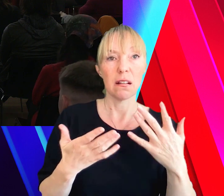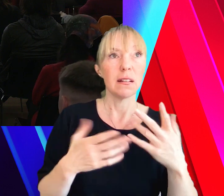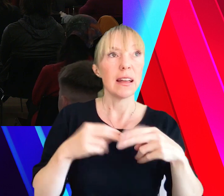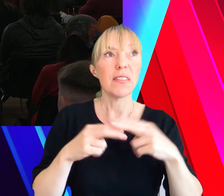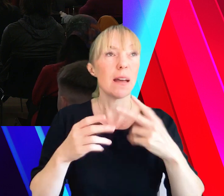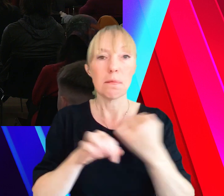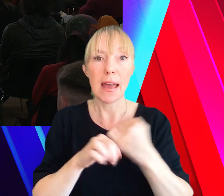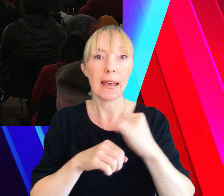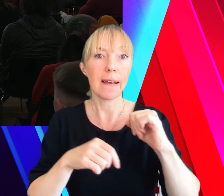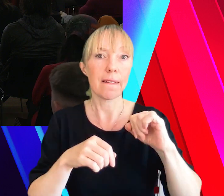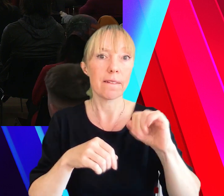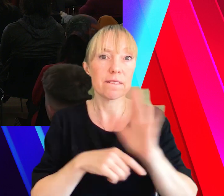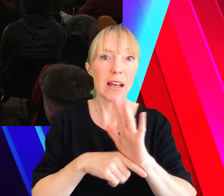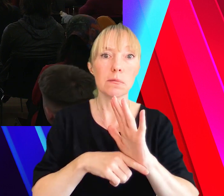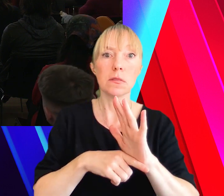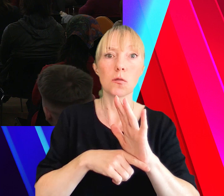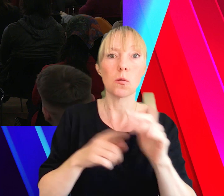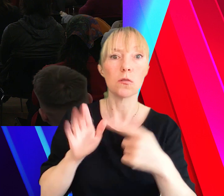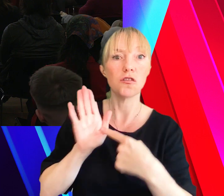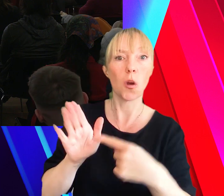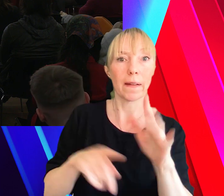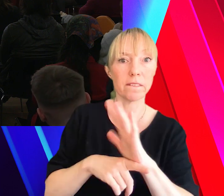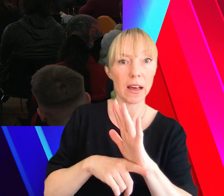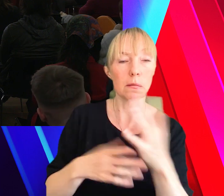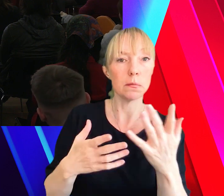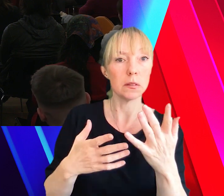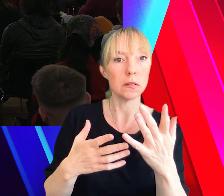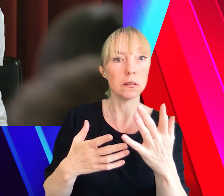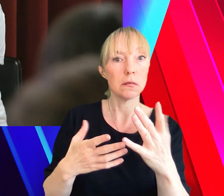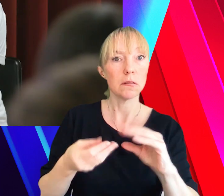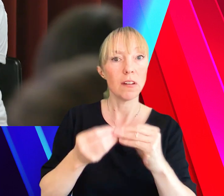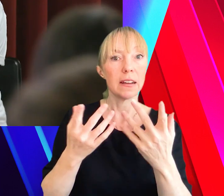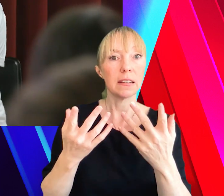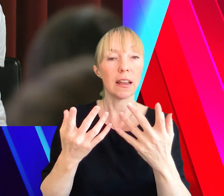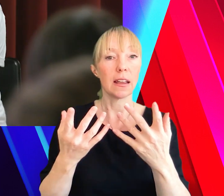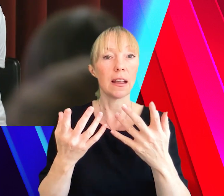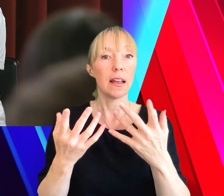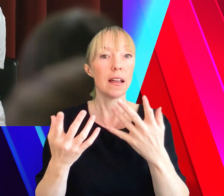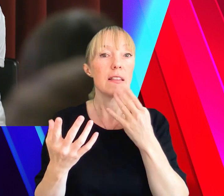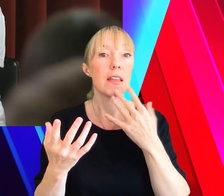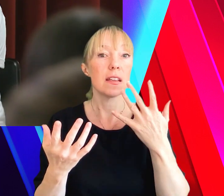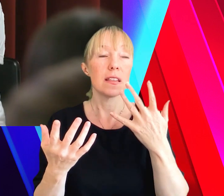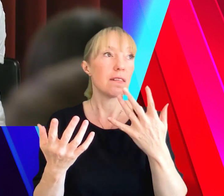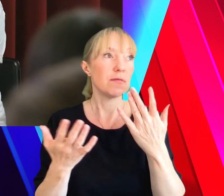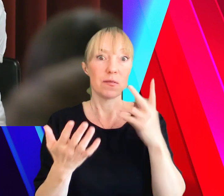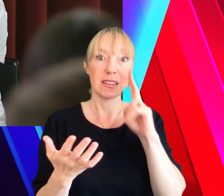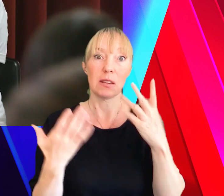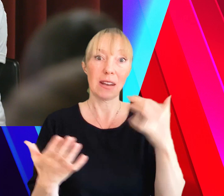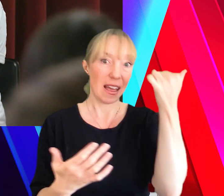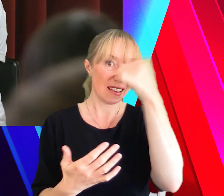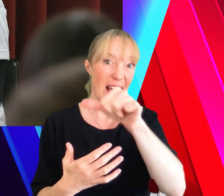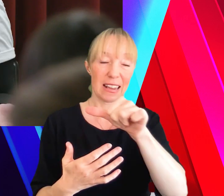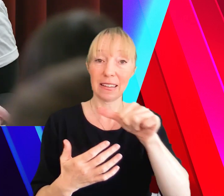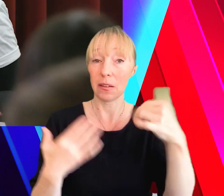space, whether it's making films, screening films, or creating stuff like this. I think that as we've seen today, like the youth talent